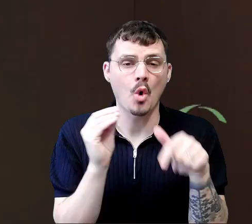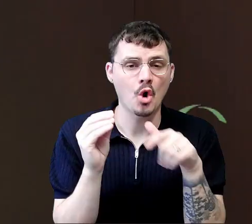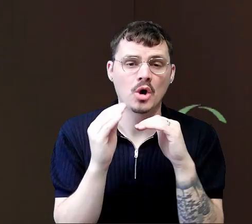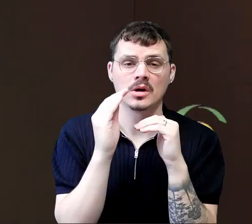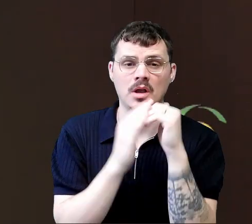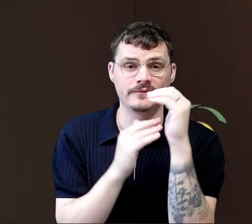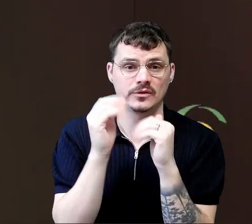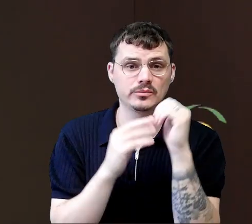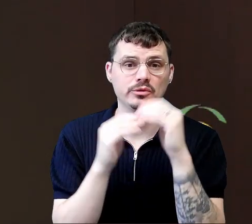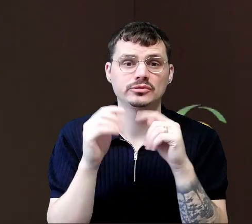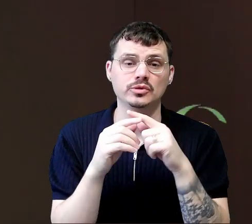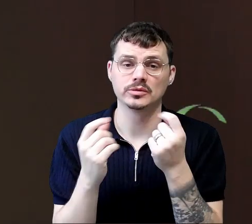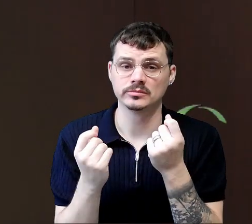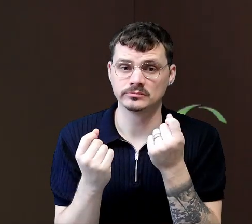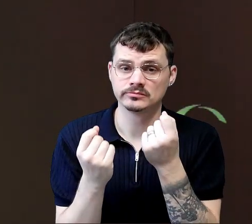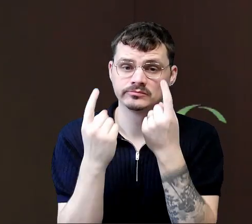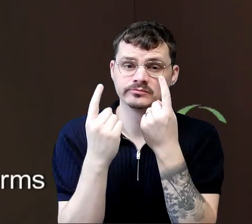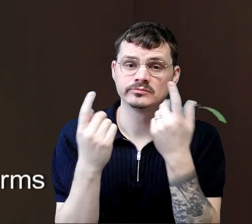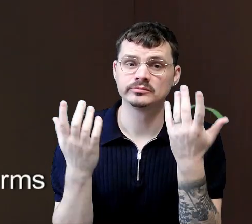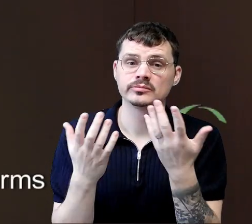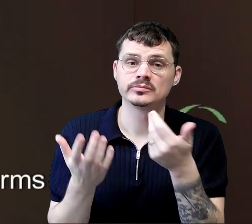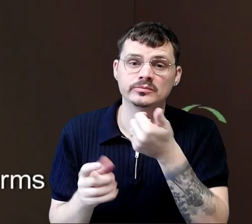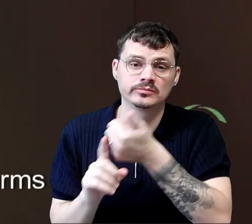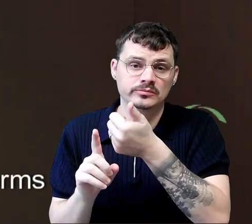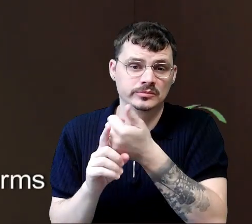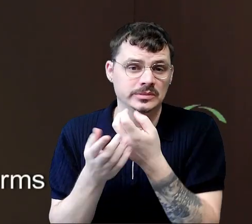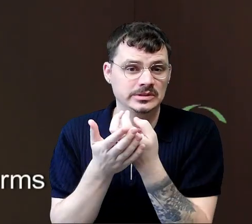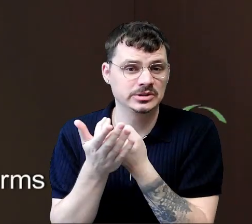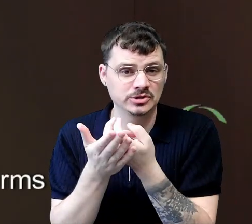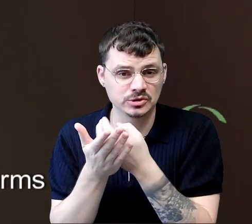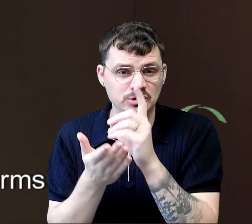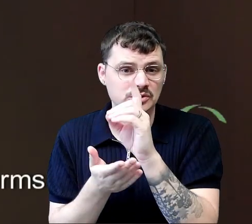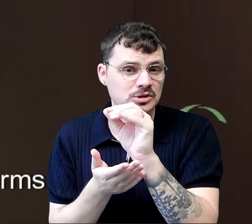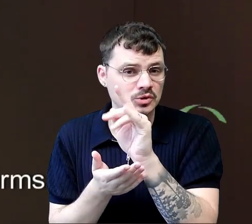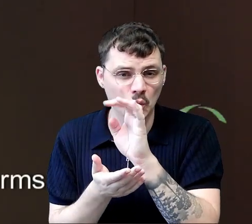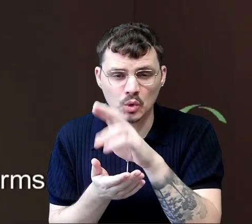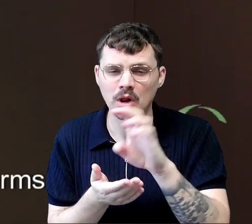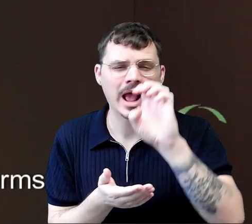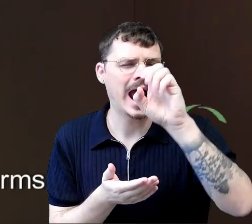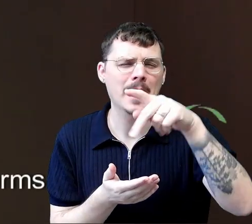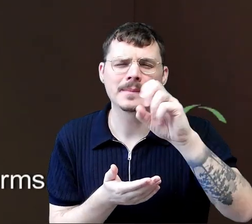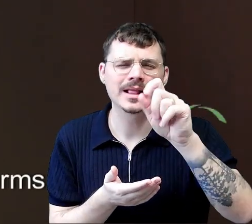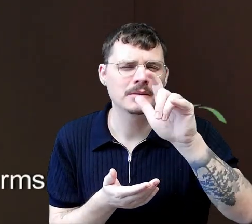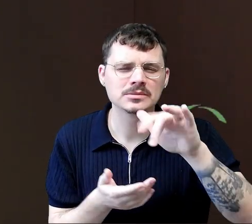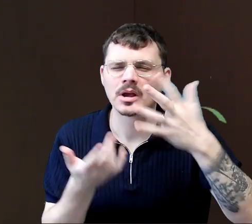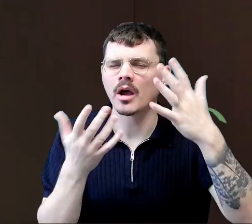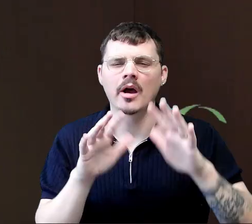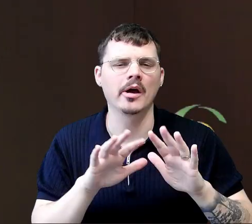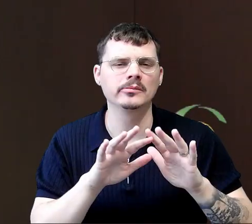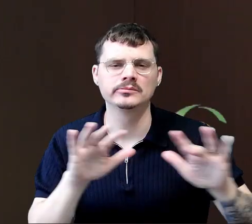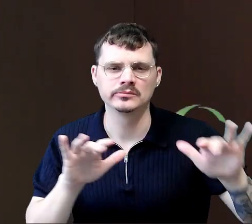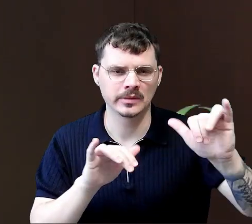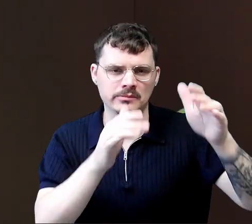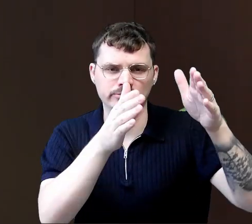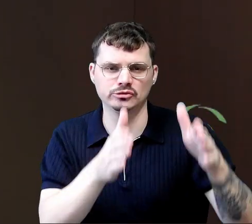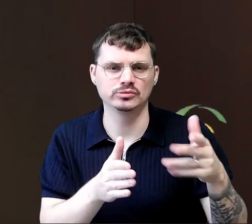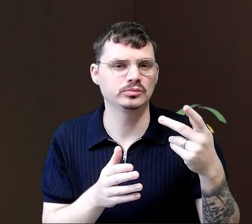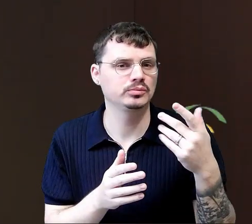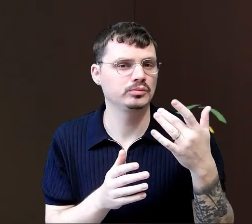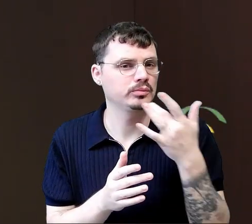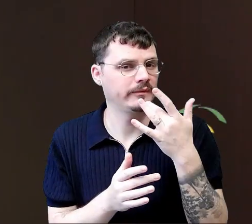comfortable with understanding that seizure disorders or epilepsy, or whatever terms the individual